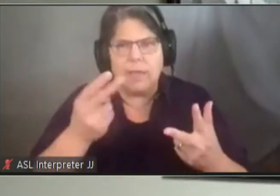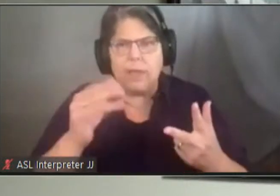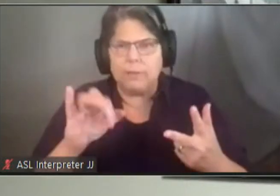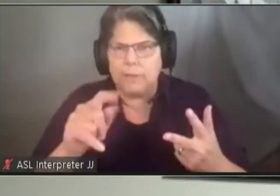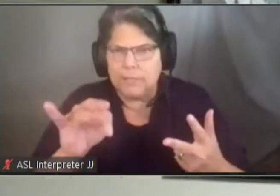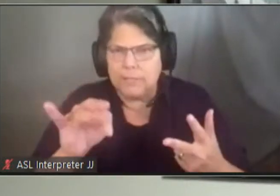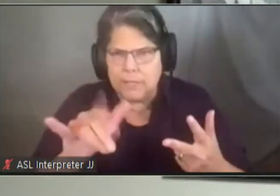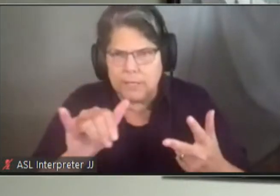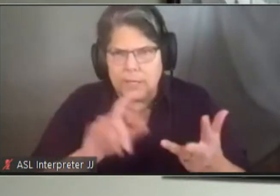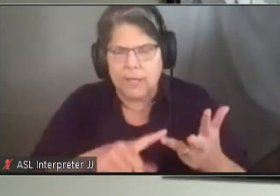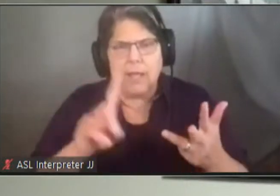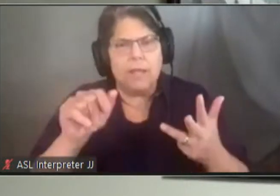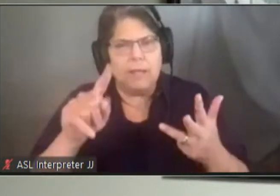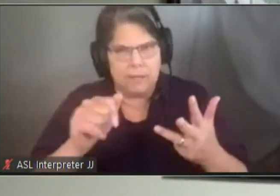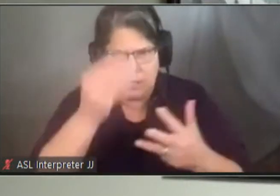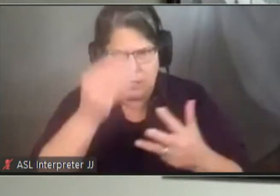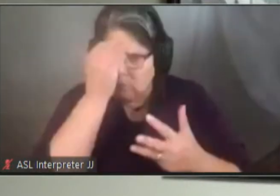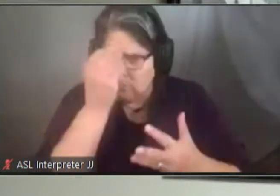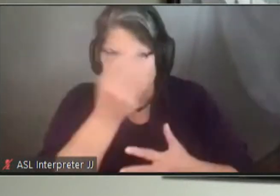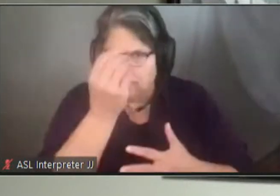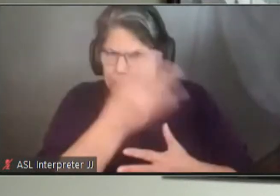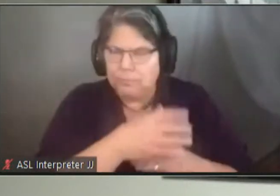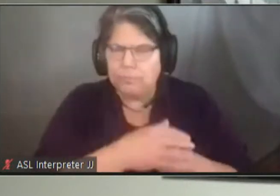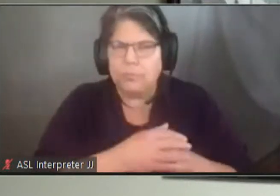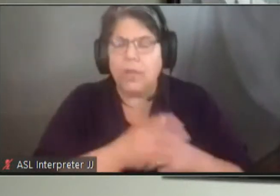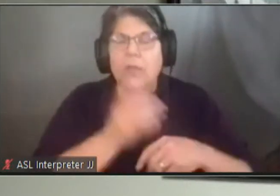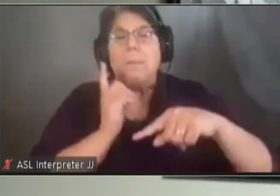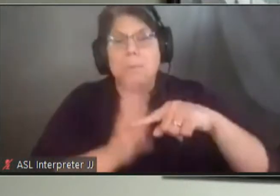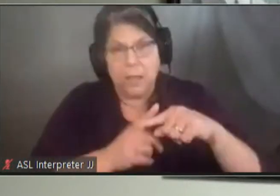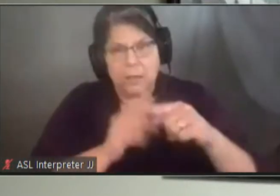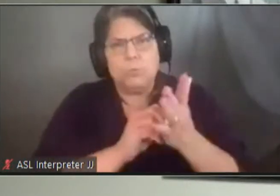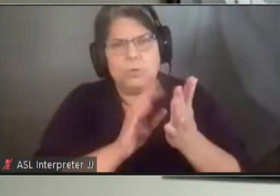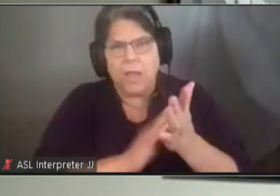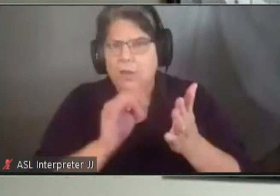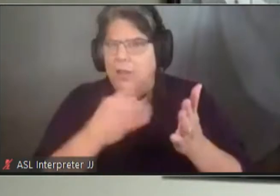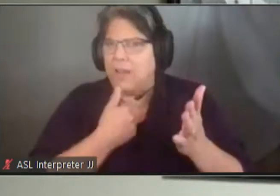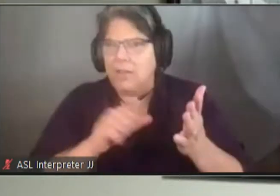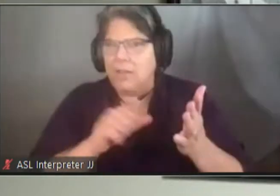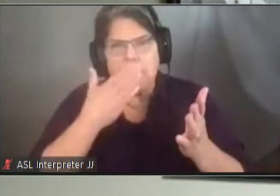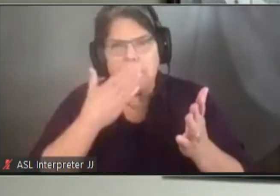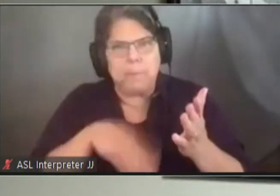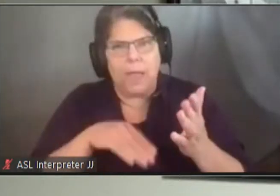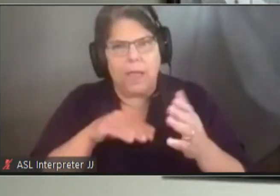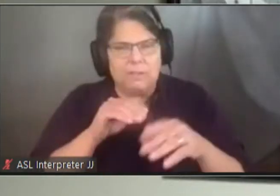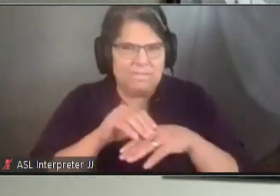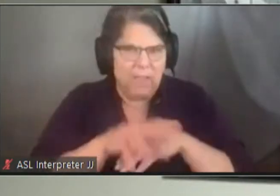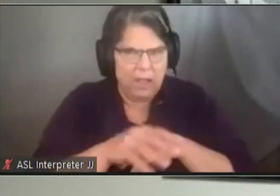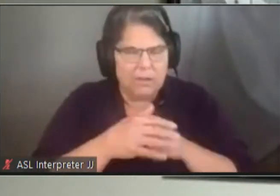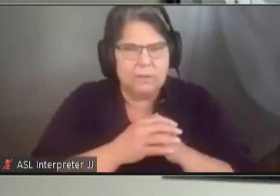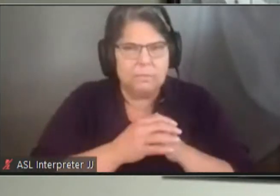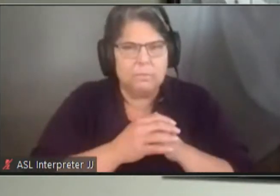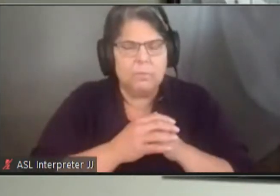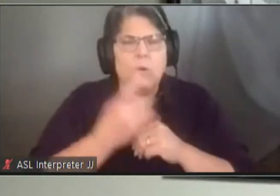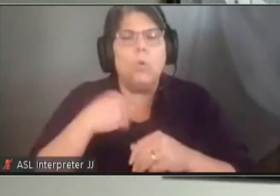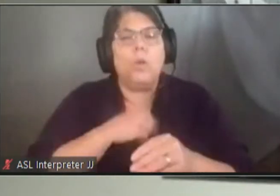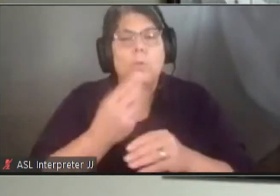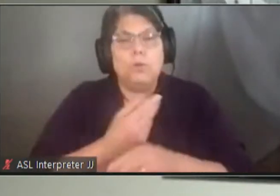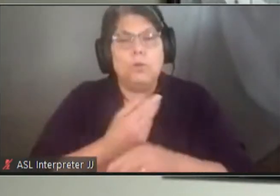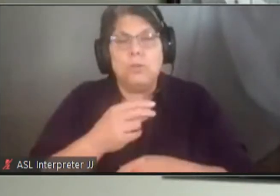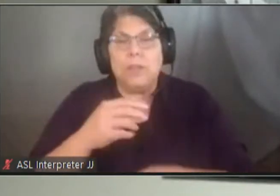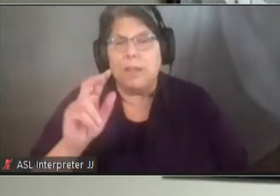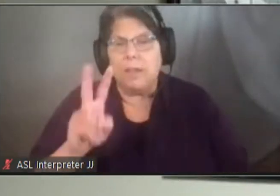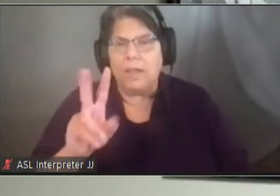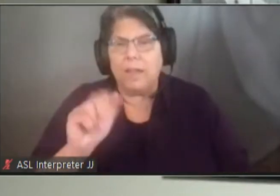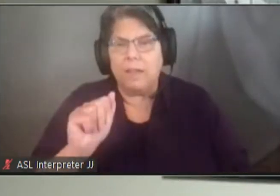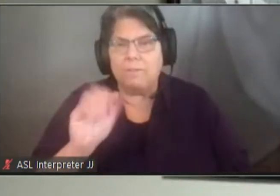also use VAERS for reporting any adverse reactions. We have been using Vaccinate Mendo and Schedule